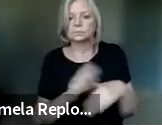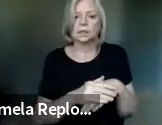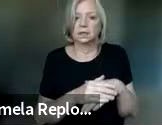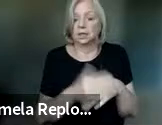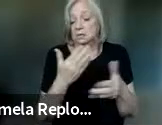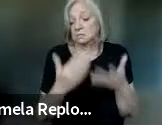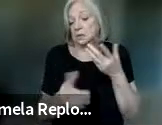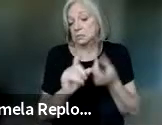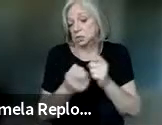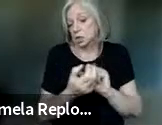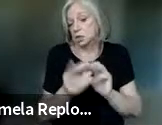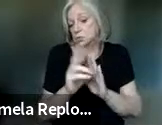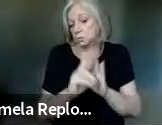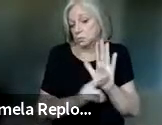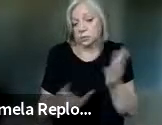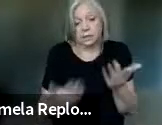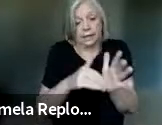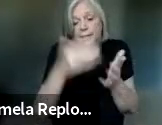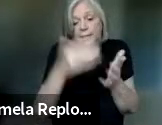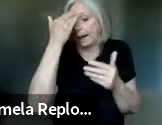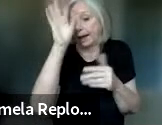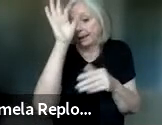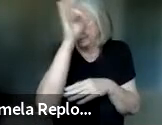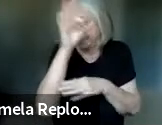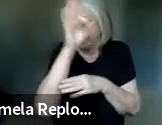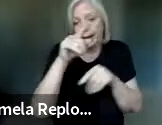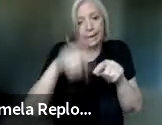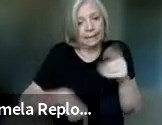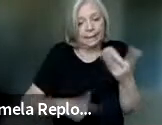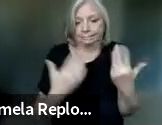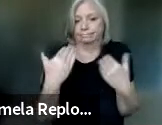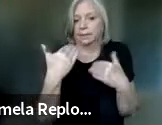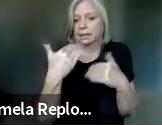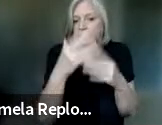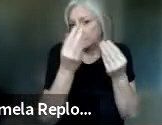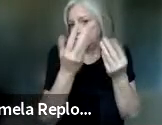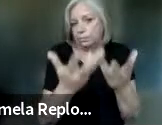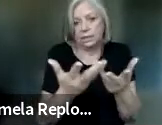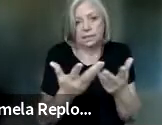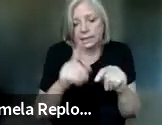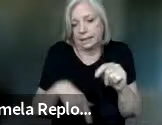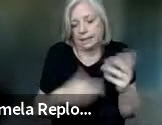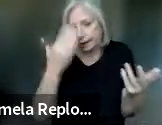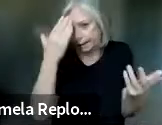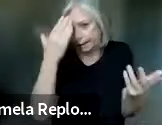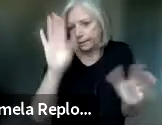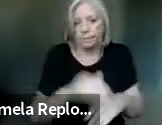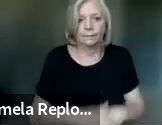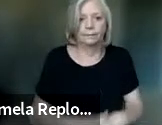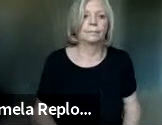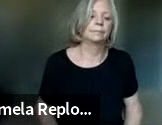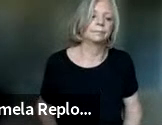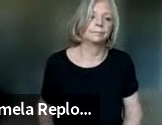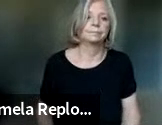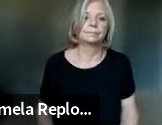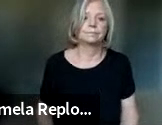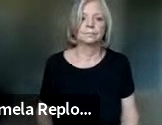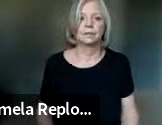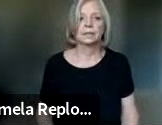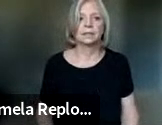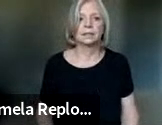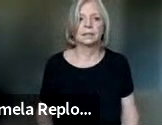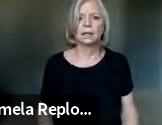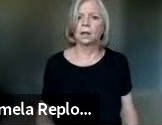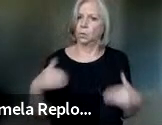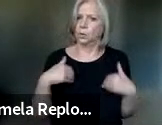But I can't provide anything more definite. Fair point. We do have a